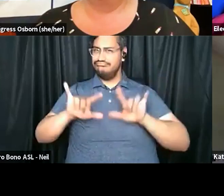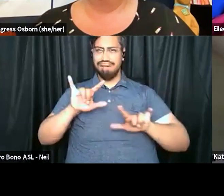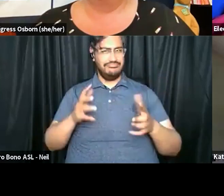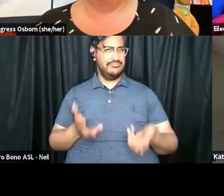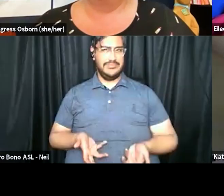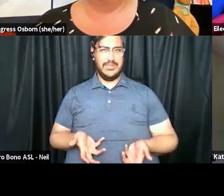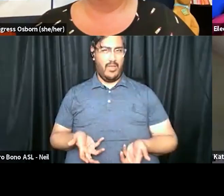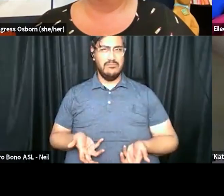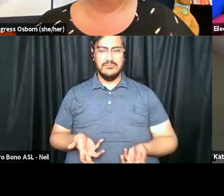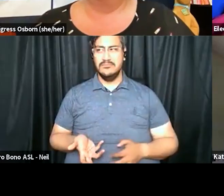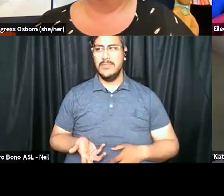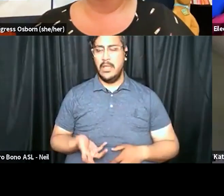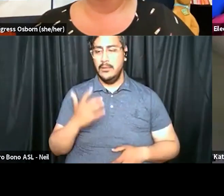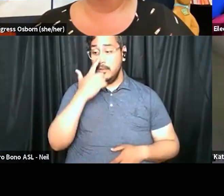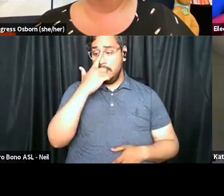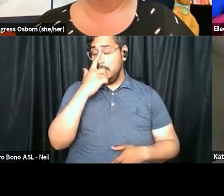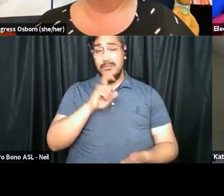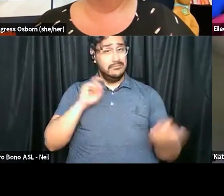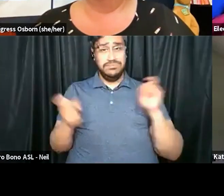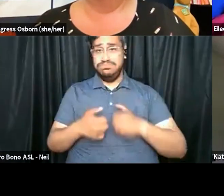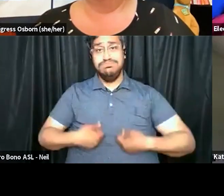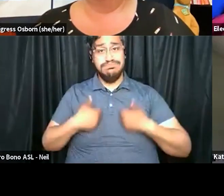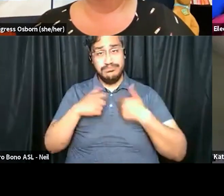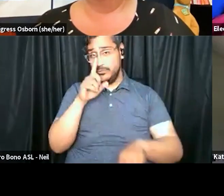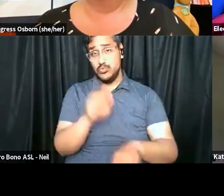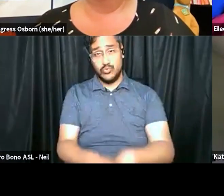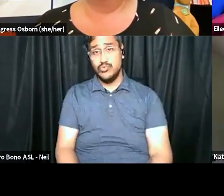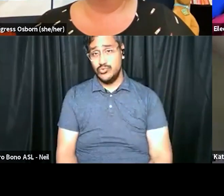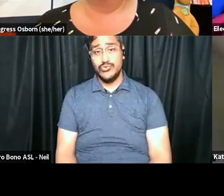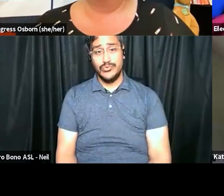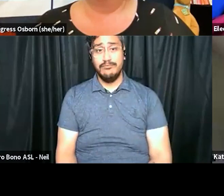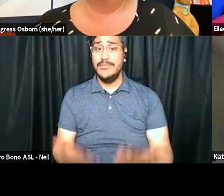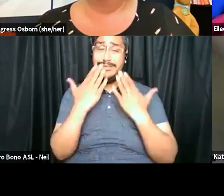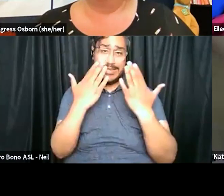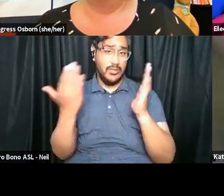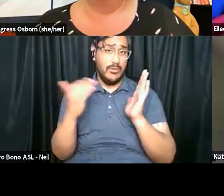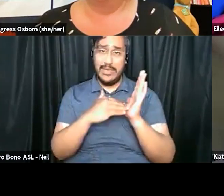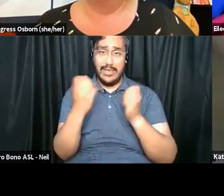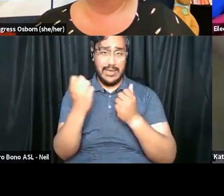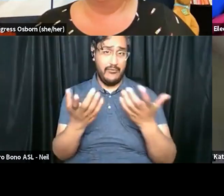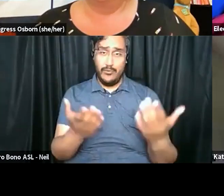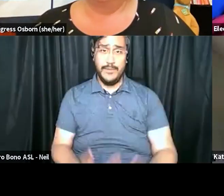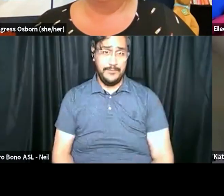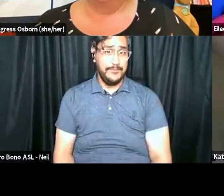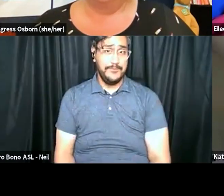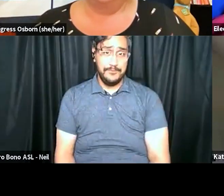it was life-changing for real. And my thanks to everyone.